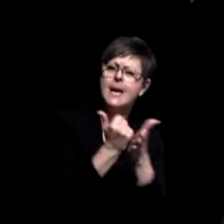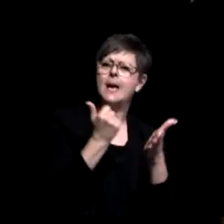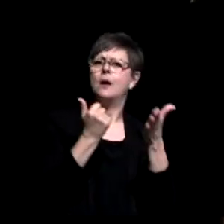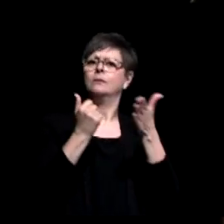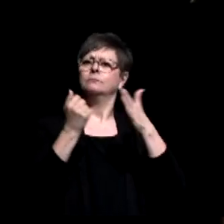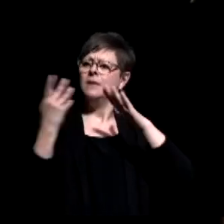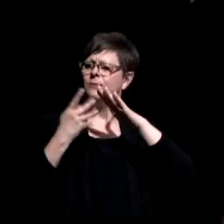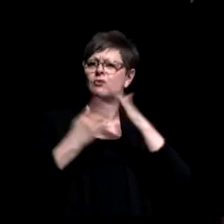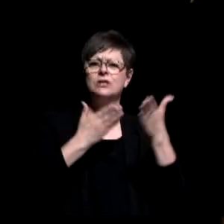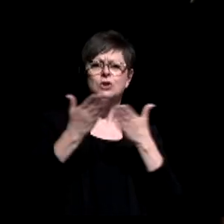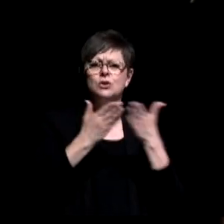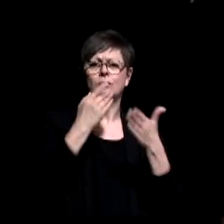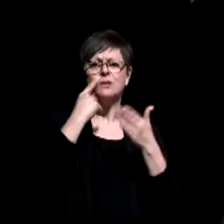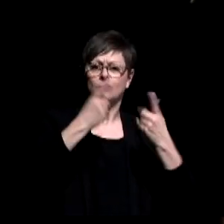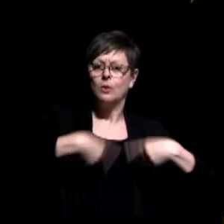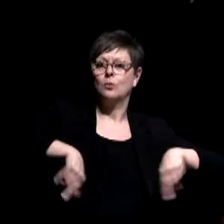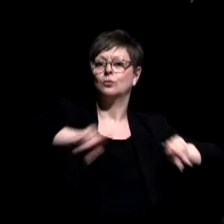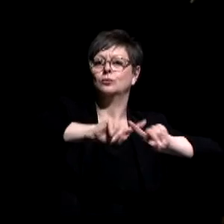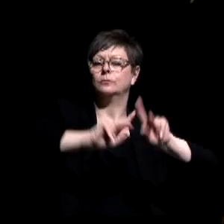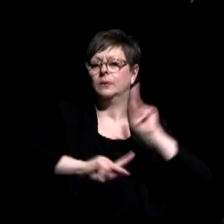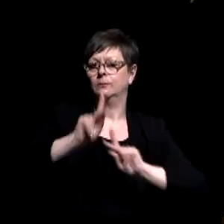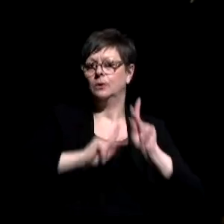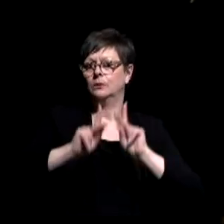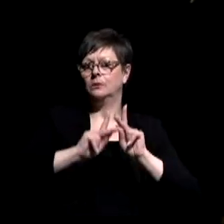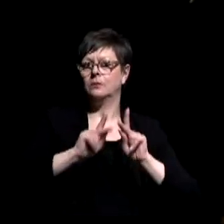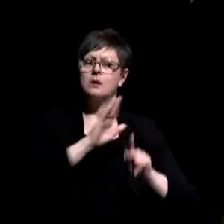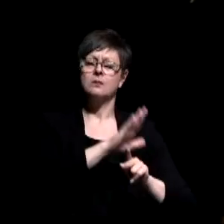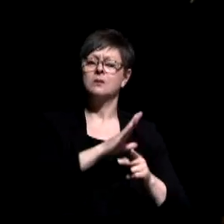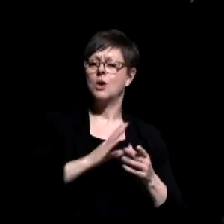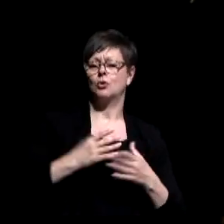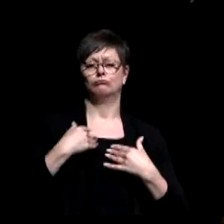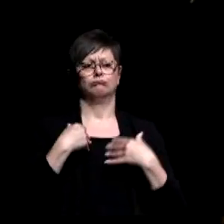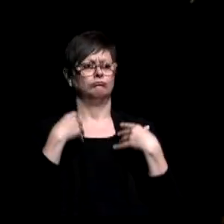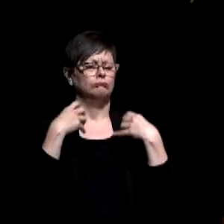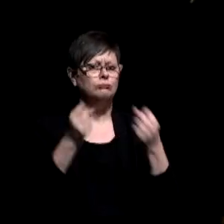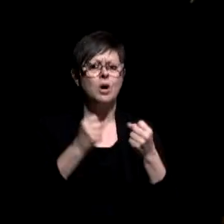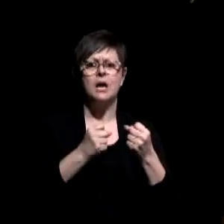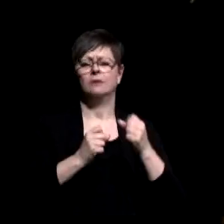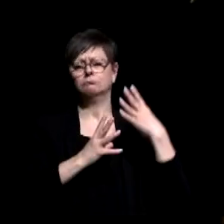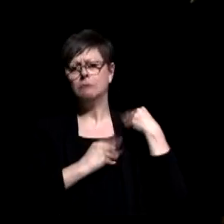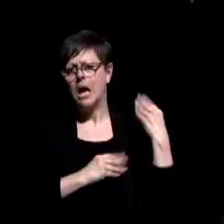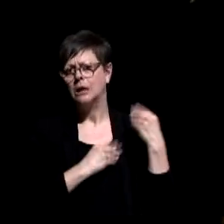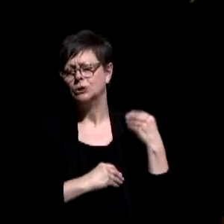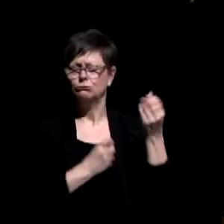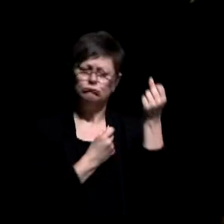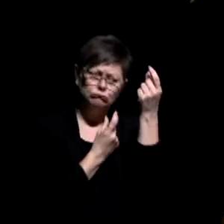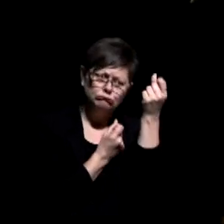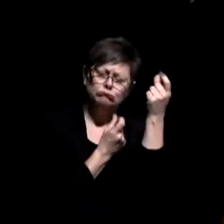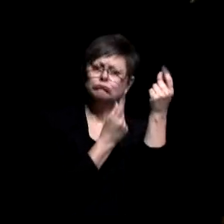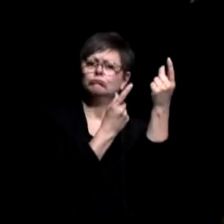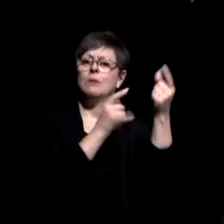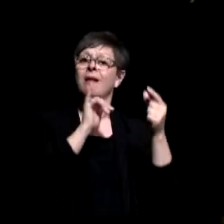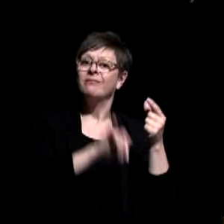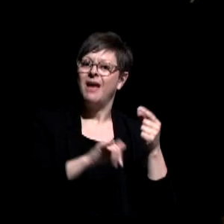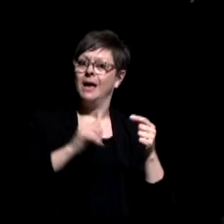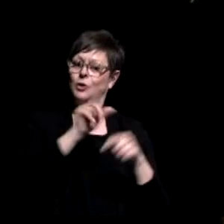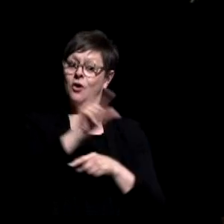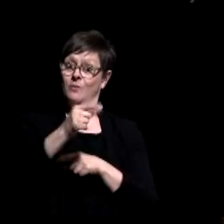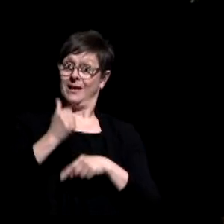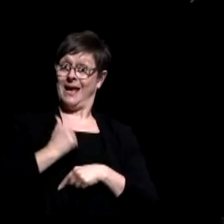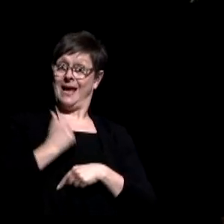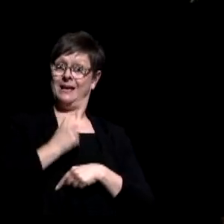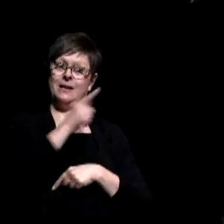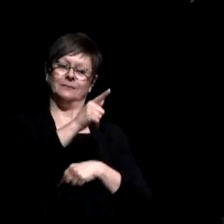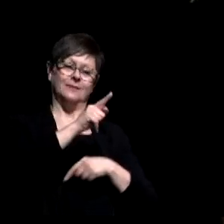services, and their actions of courageous and compassion have been lauded by the Government of Canada as representing